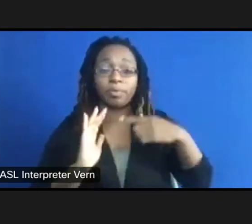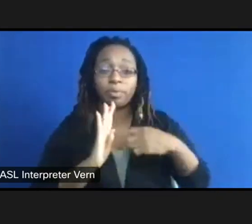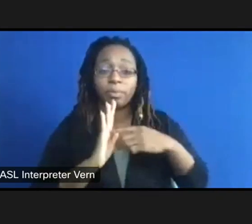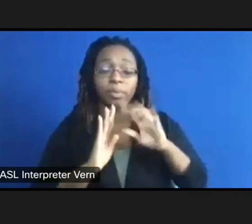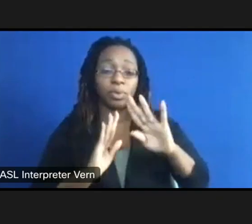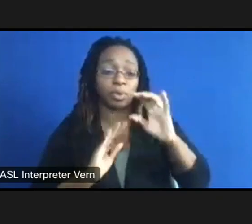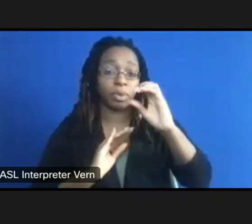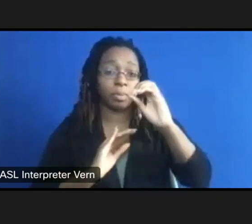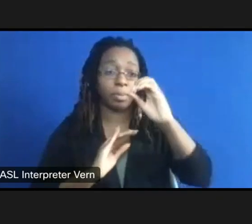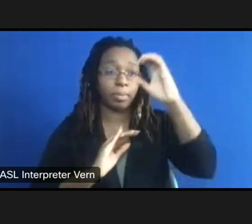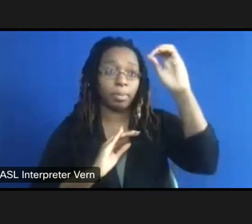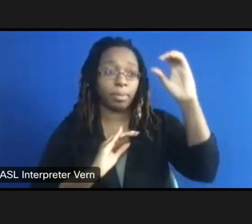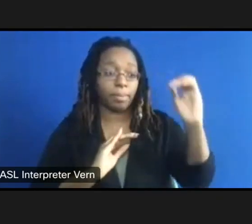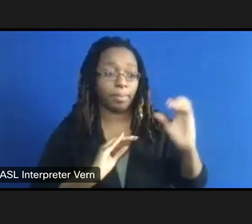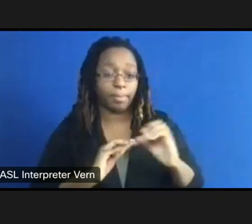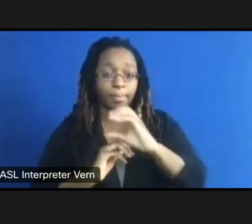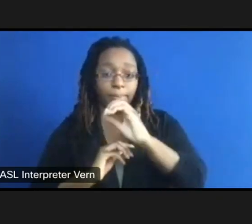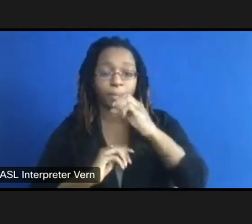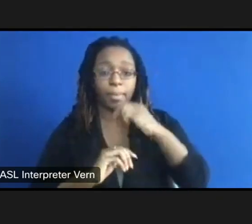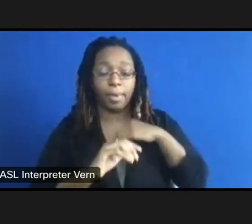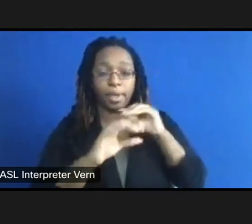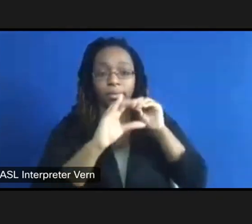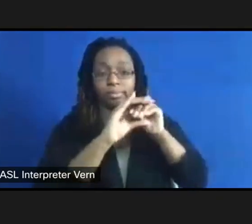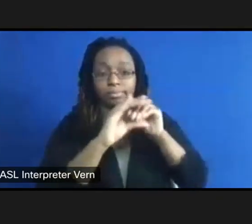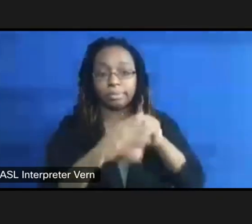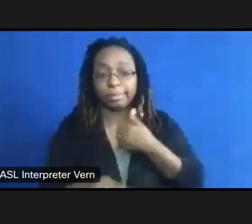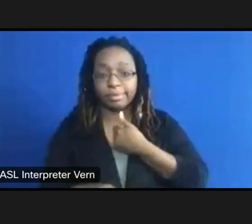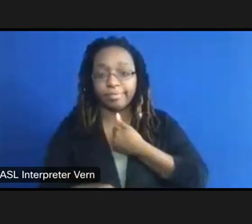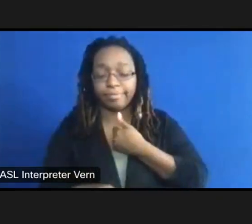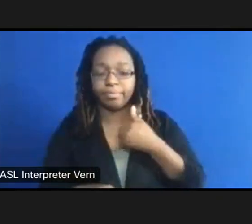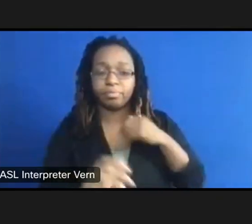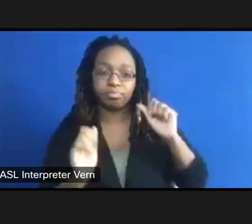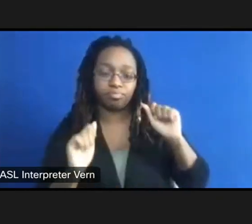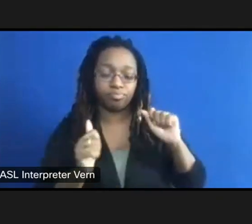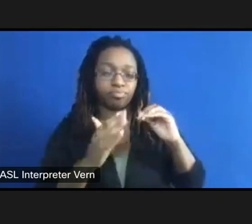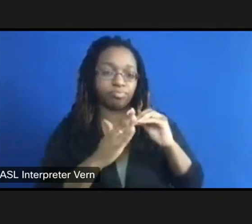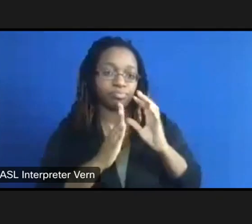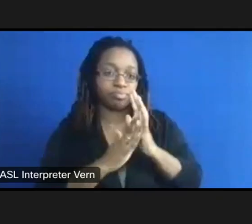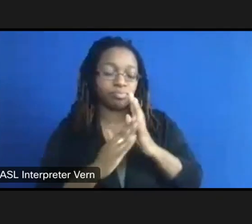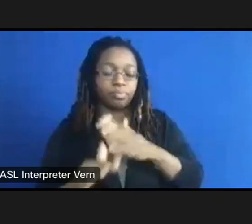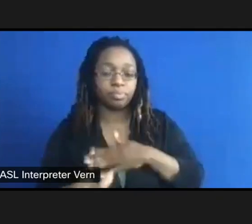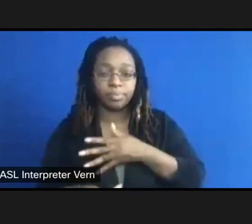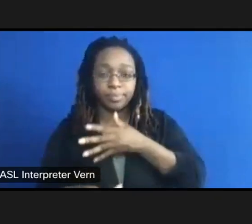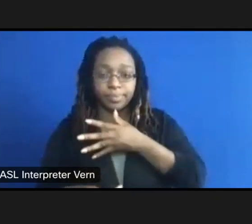put myself, I could put my mom and my grandma.